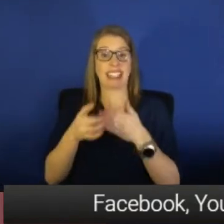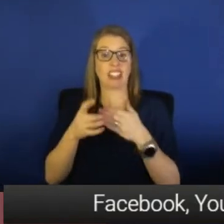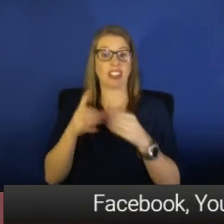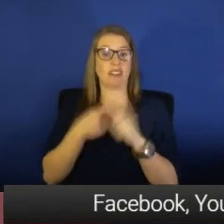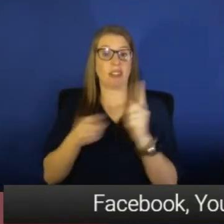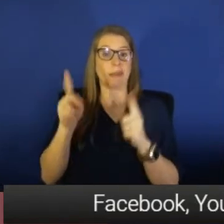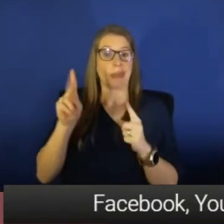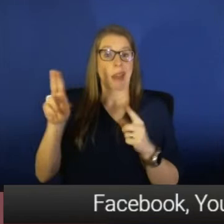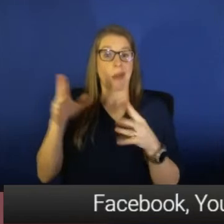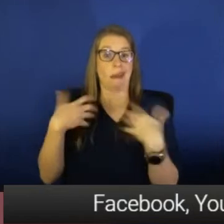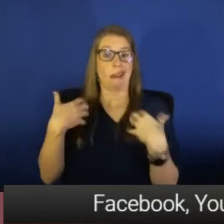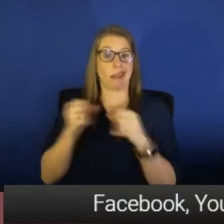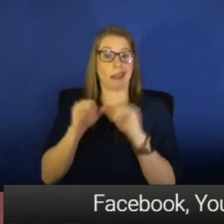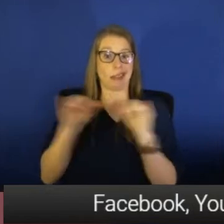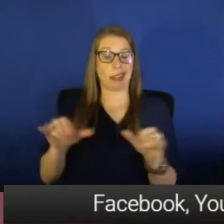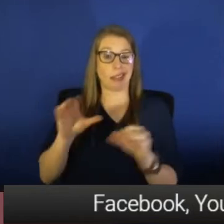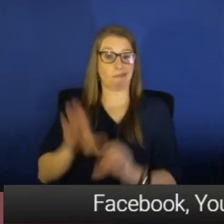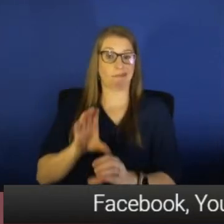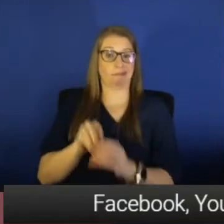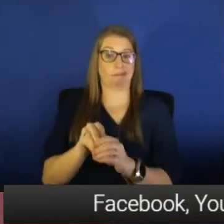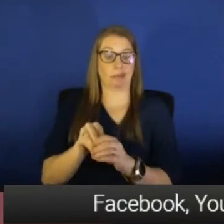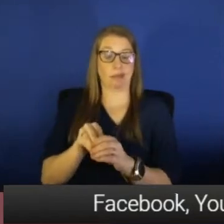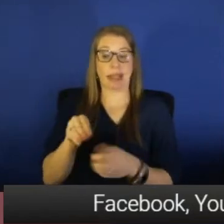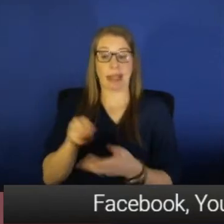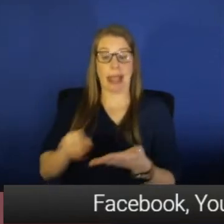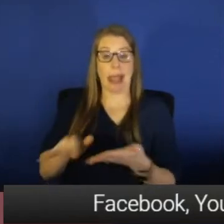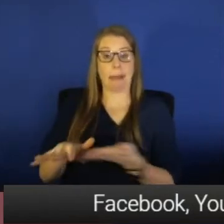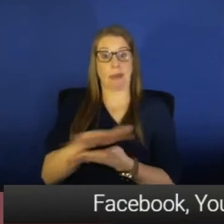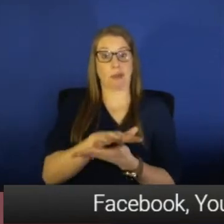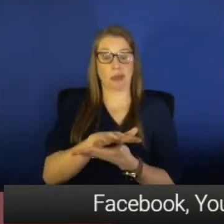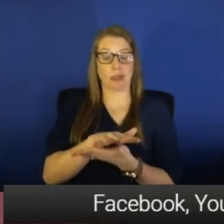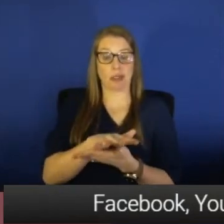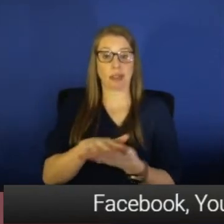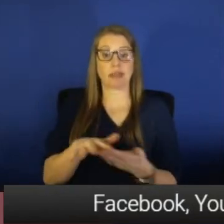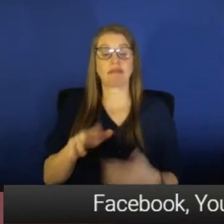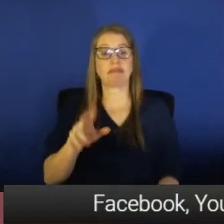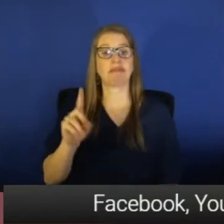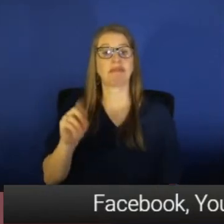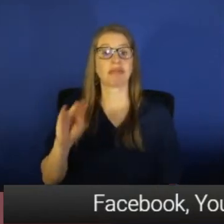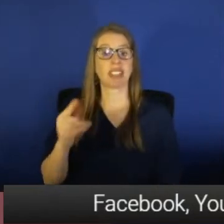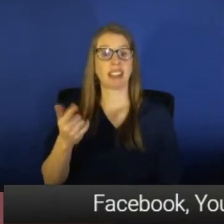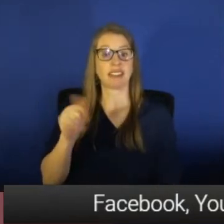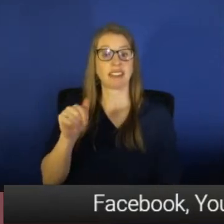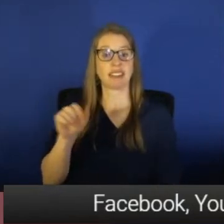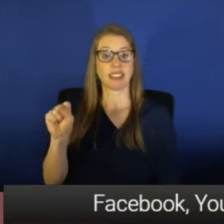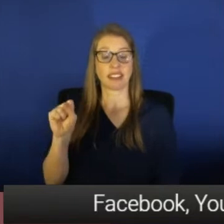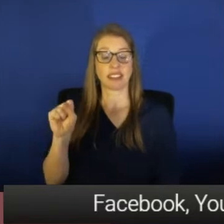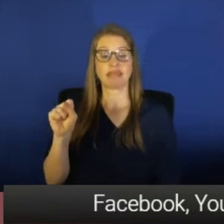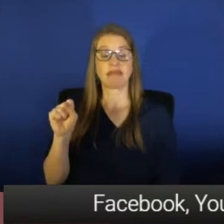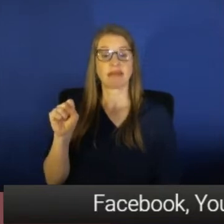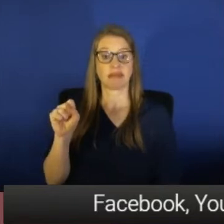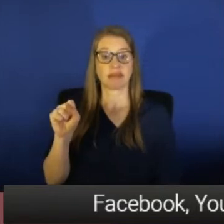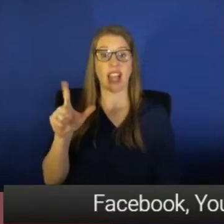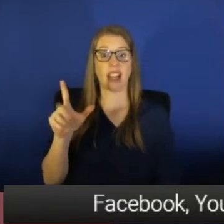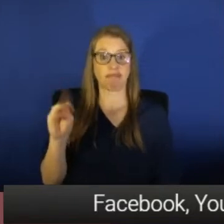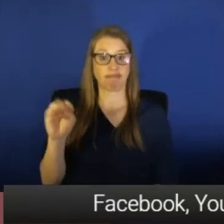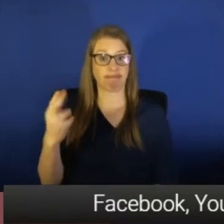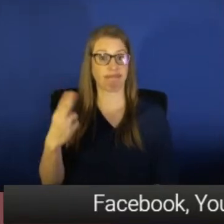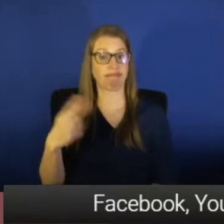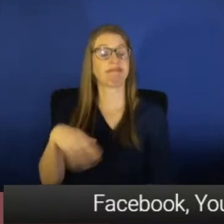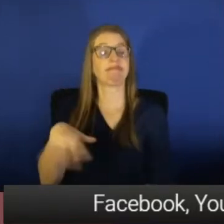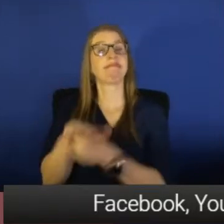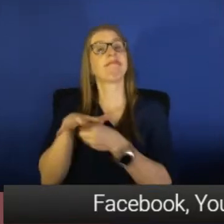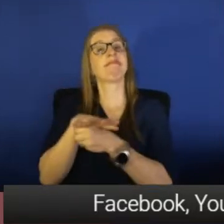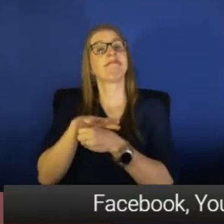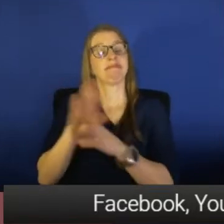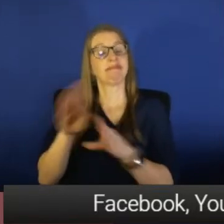Kansas Health System, our local campus leaders, our LMH and Douglas County leadership, really guided us through that extremely well, not just for the